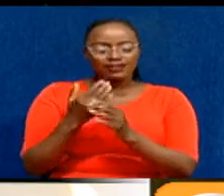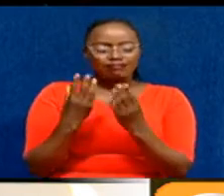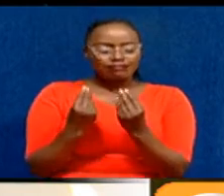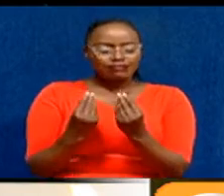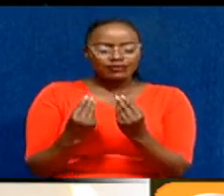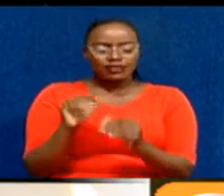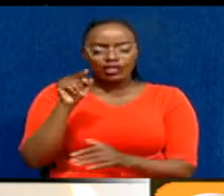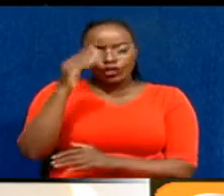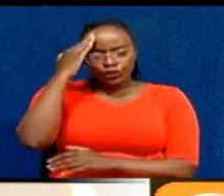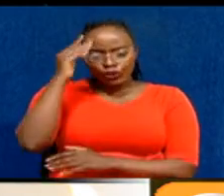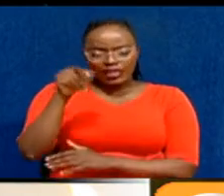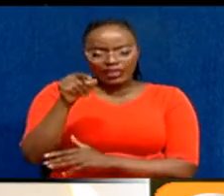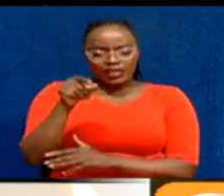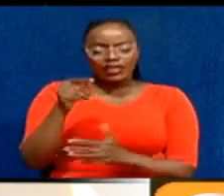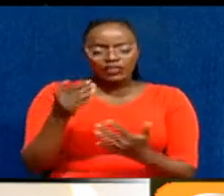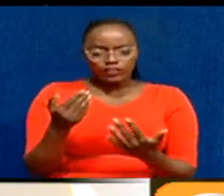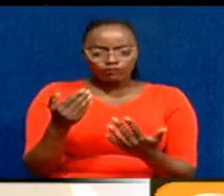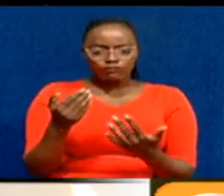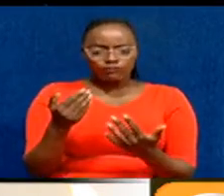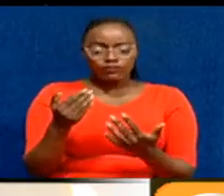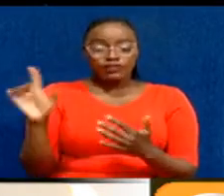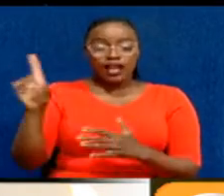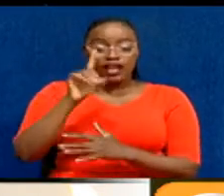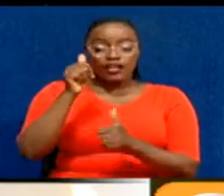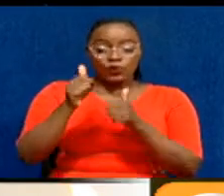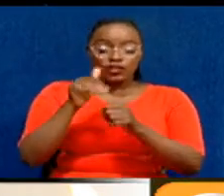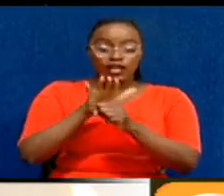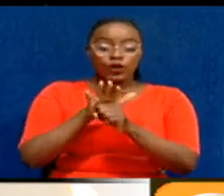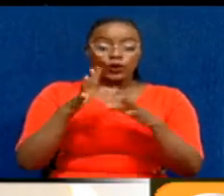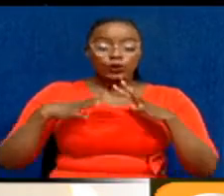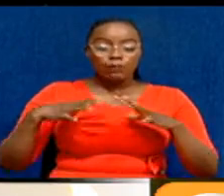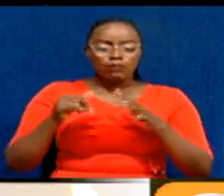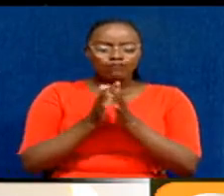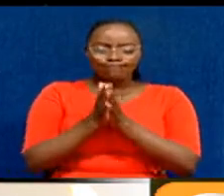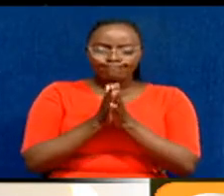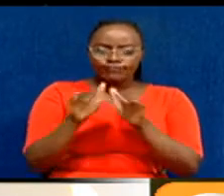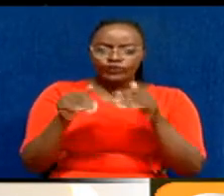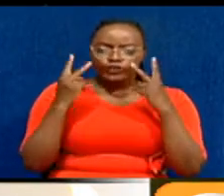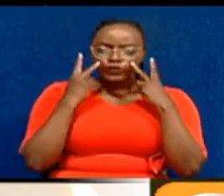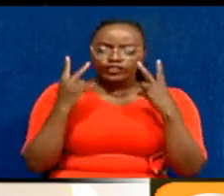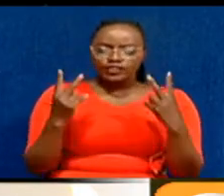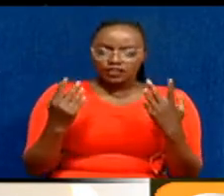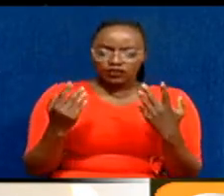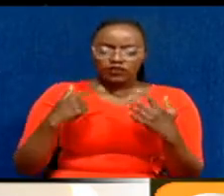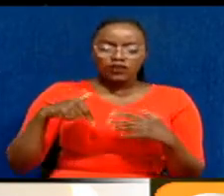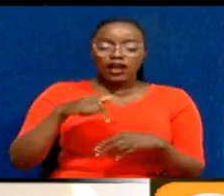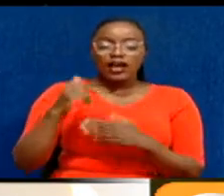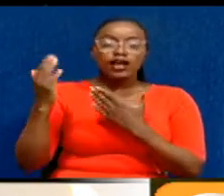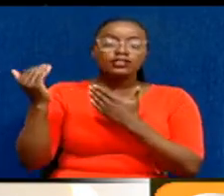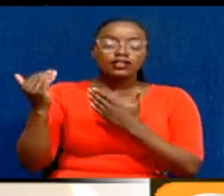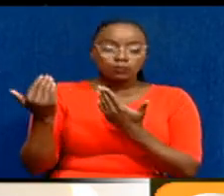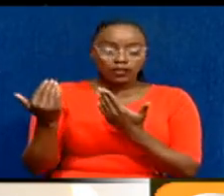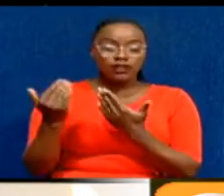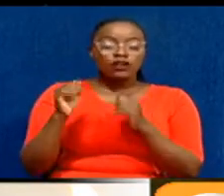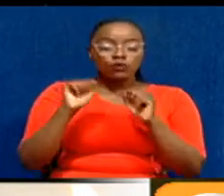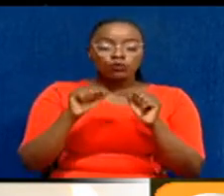know, this is a day that a lot of people will be waiting to see, and we are expecting